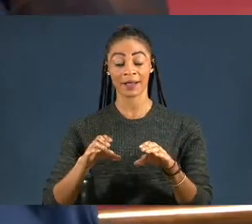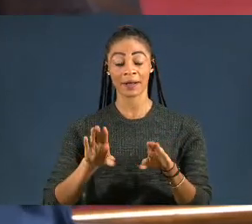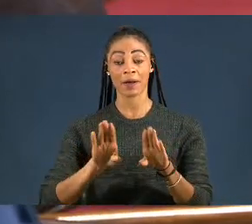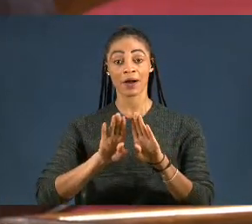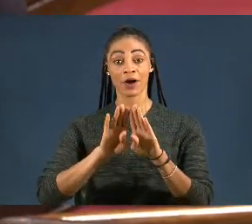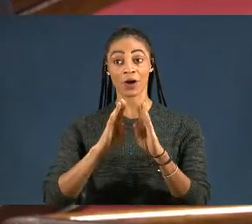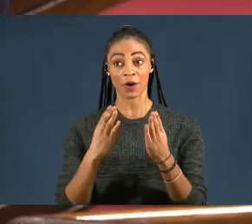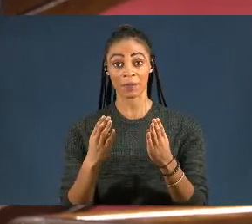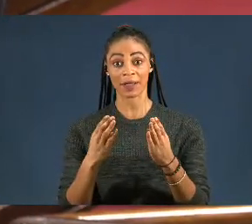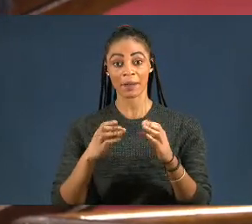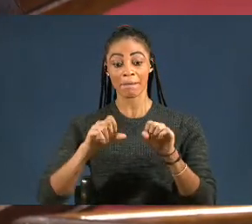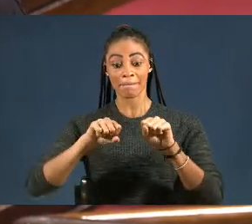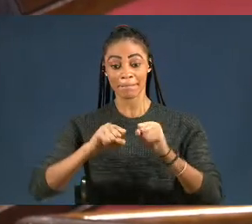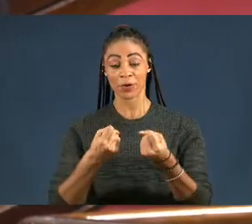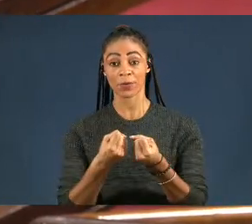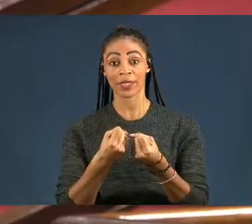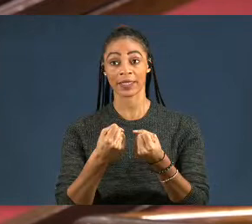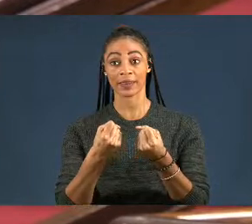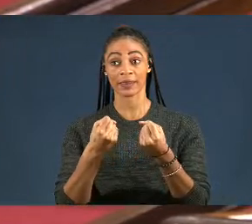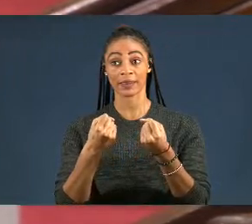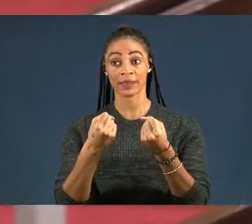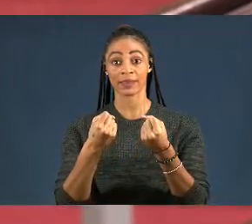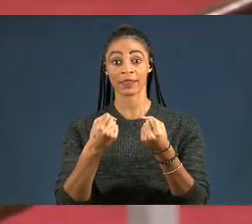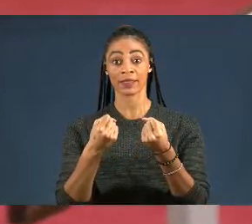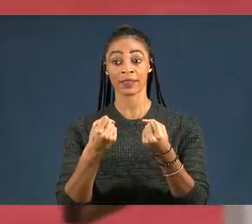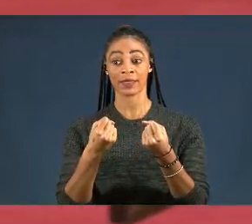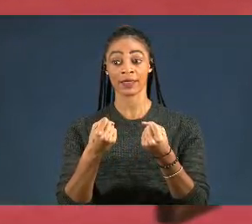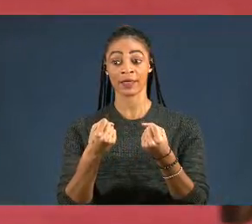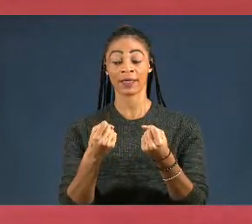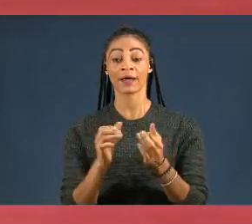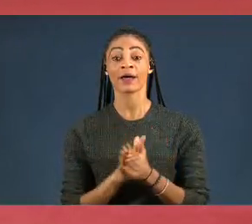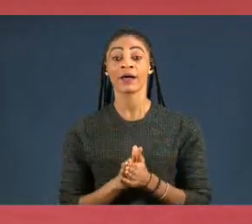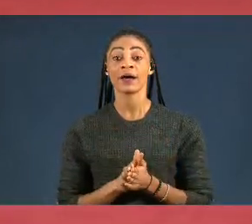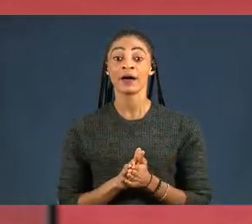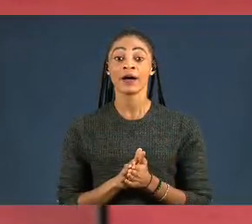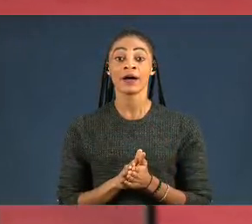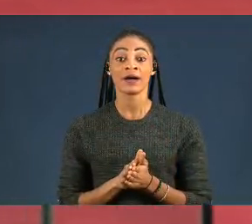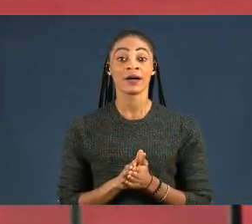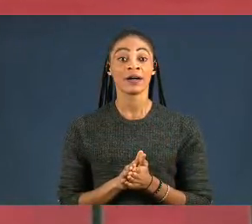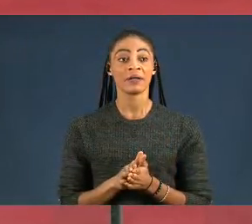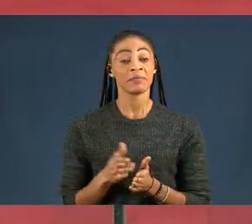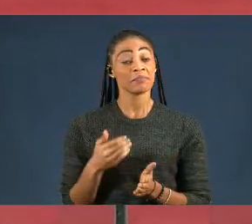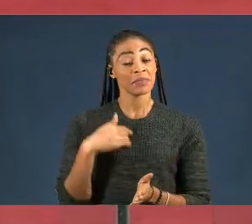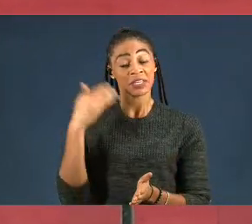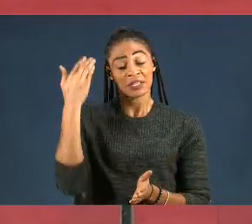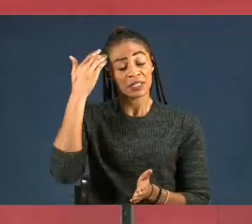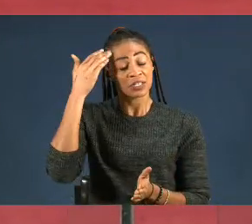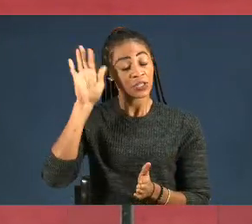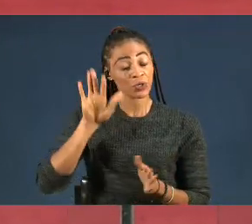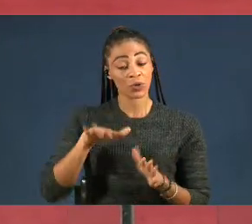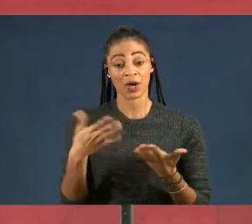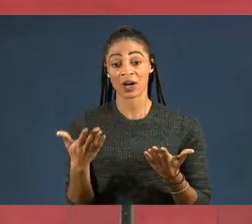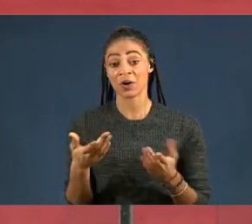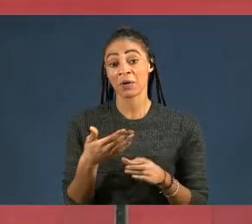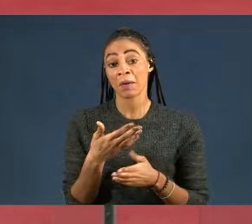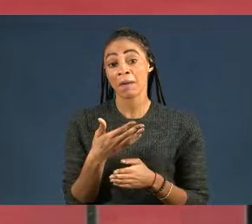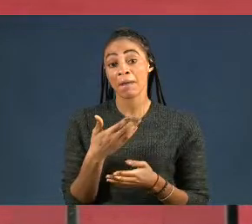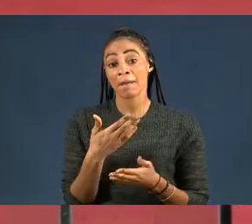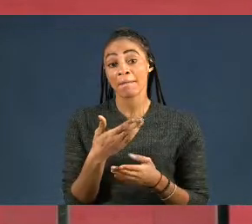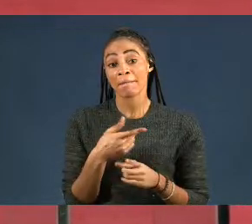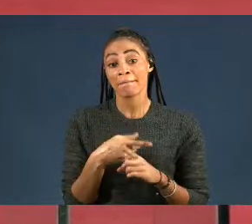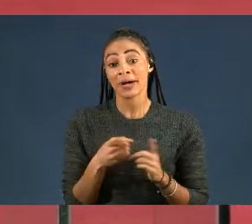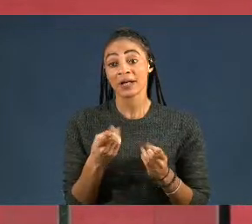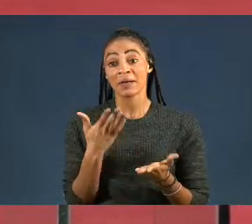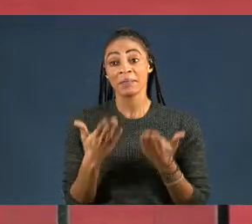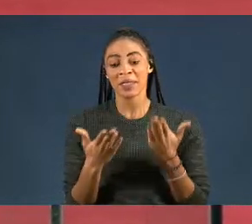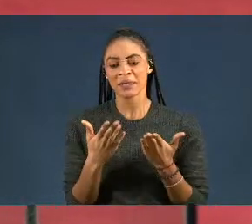open. Broken. She must have, I don't know how she broke it, but she must have hit it on something or dropped